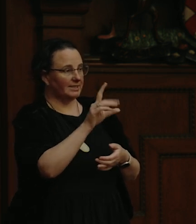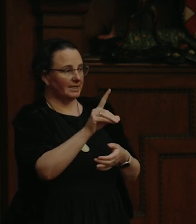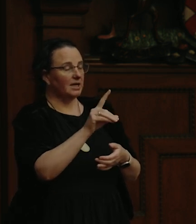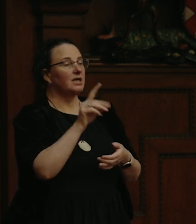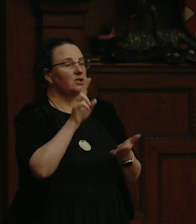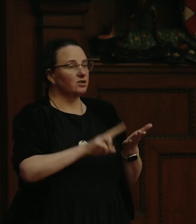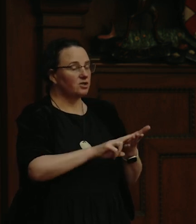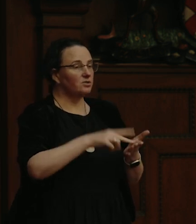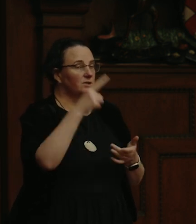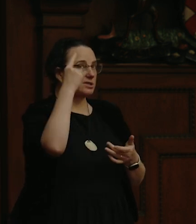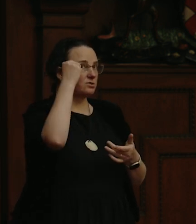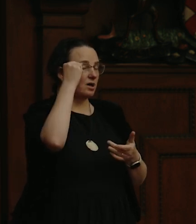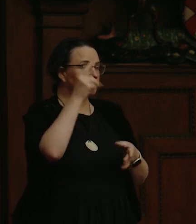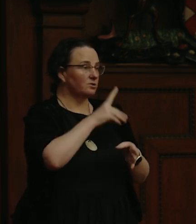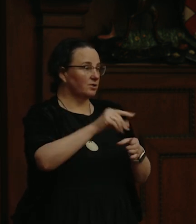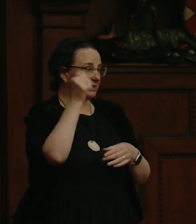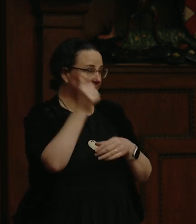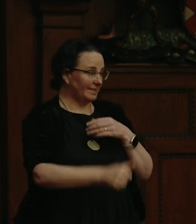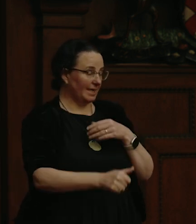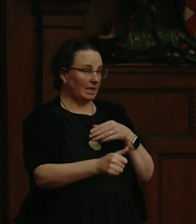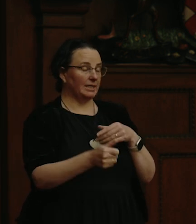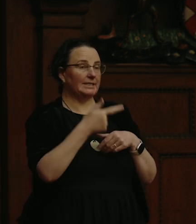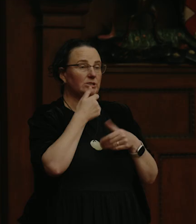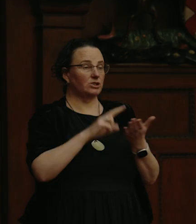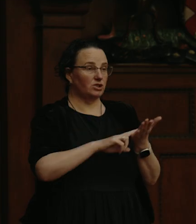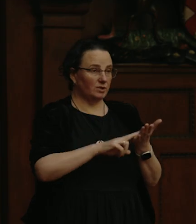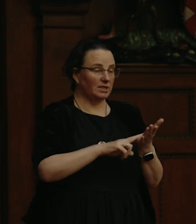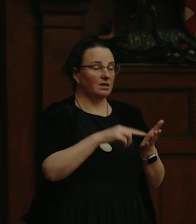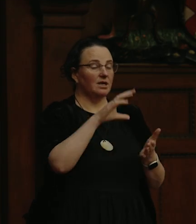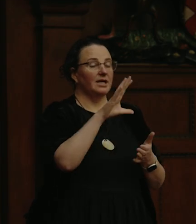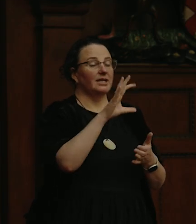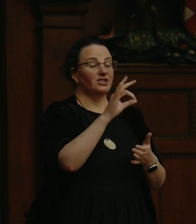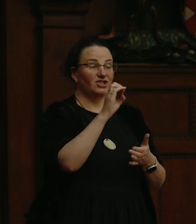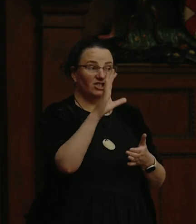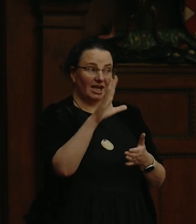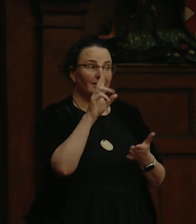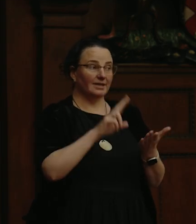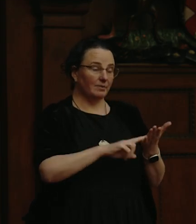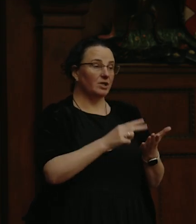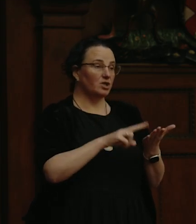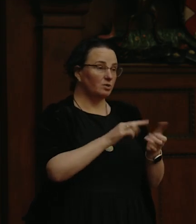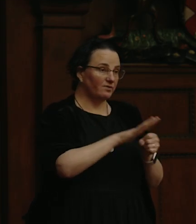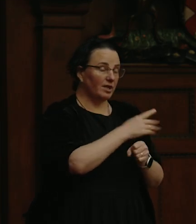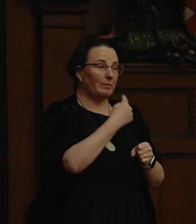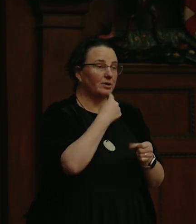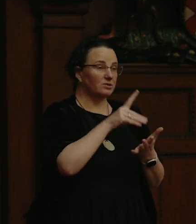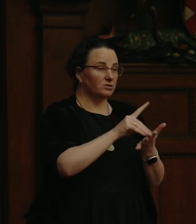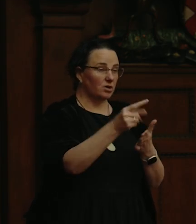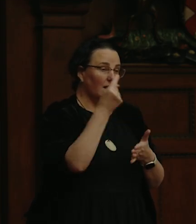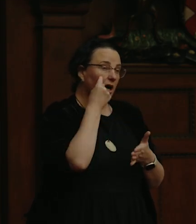the day. You can see better through them practically. It's just easier. Gels can be useful, but if you're having dry eye symptoms that